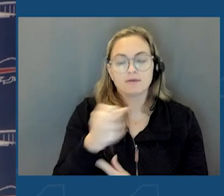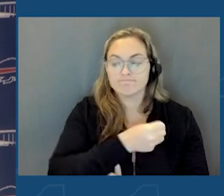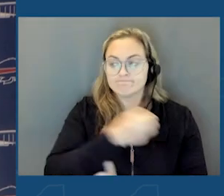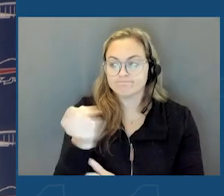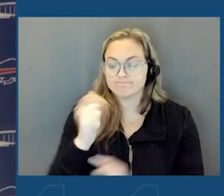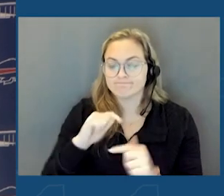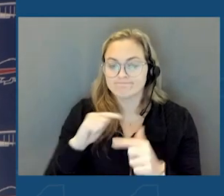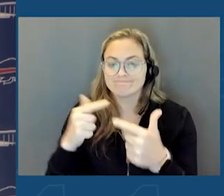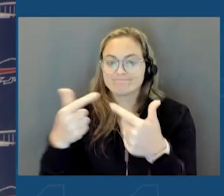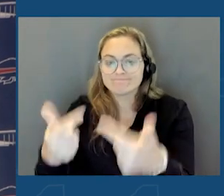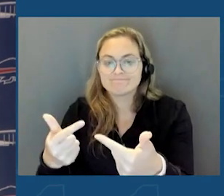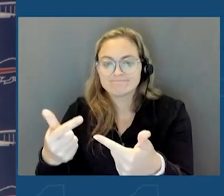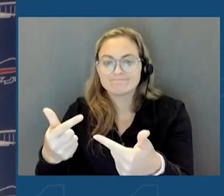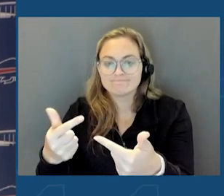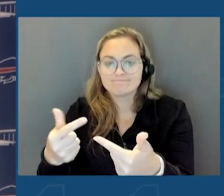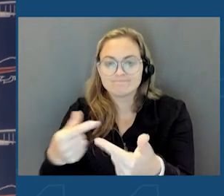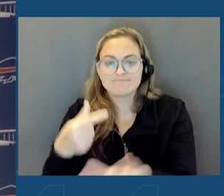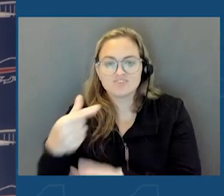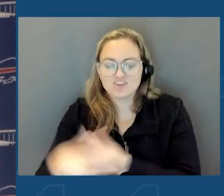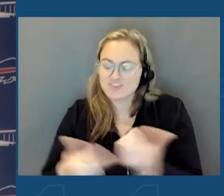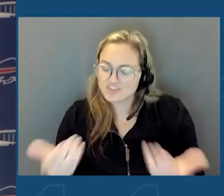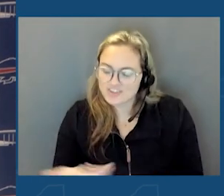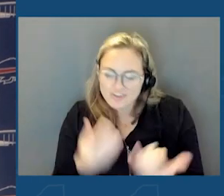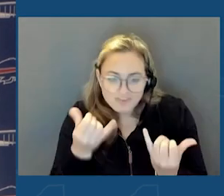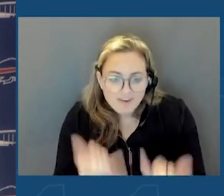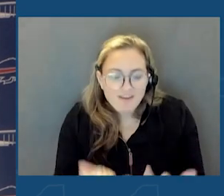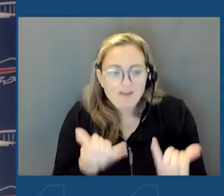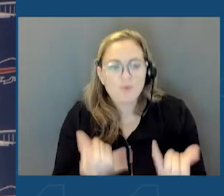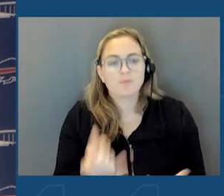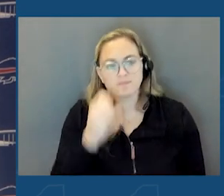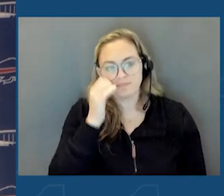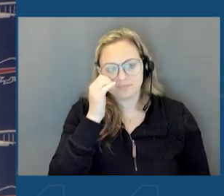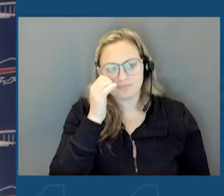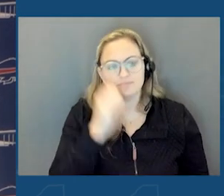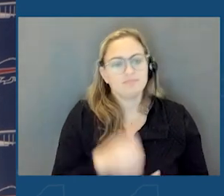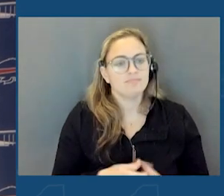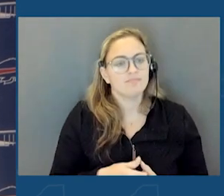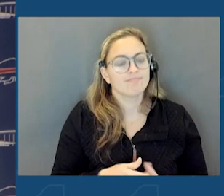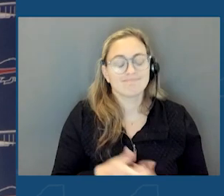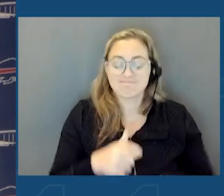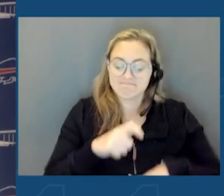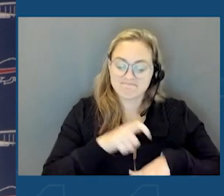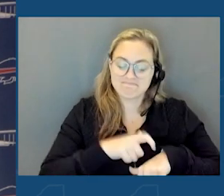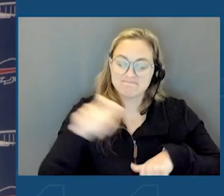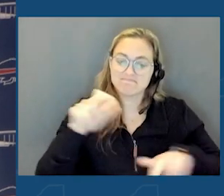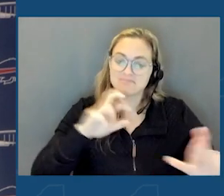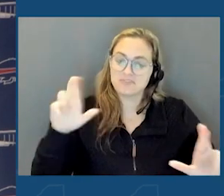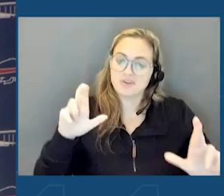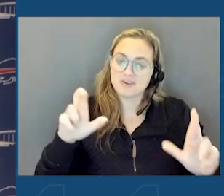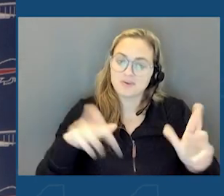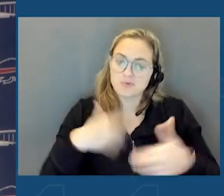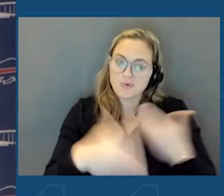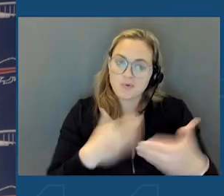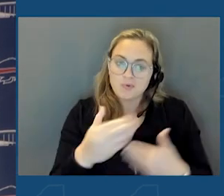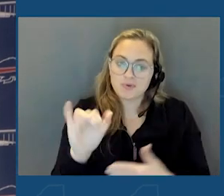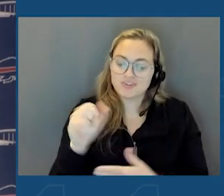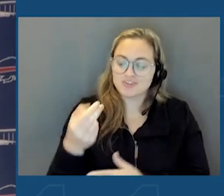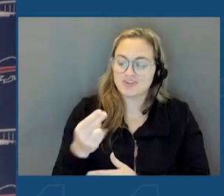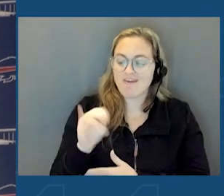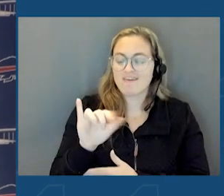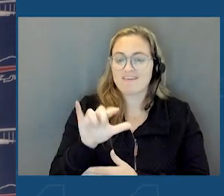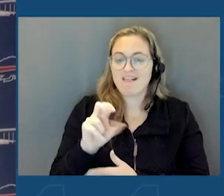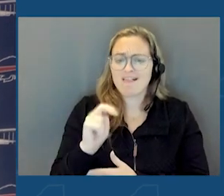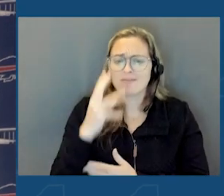The next generation is here and now it's time to ready to roll with Josh Allen to bring a